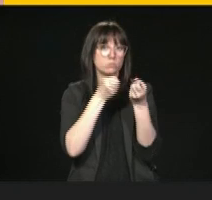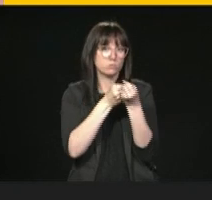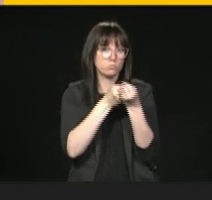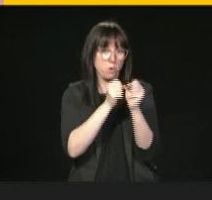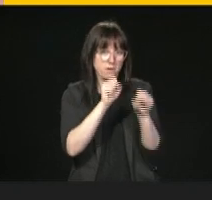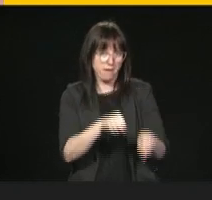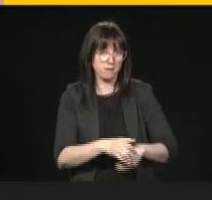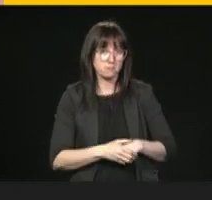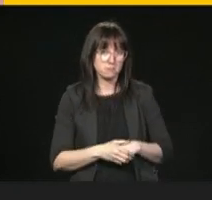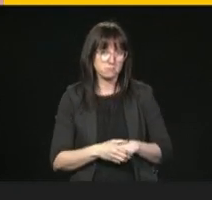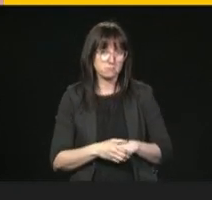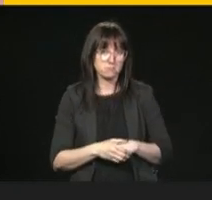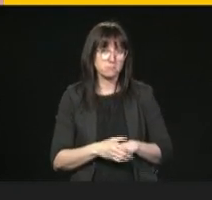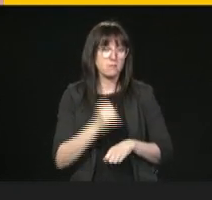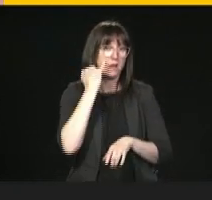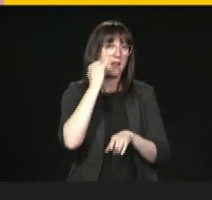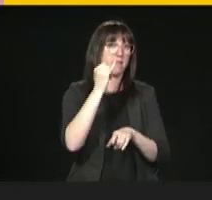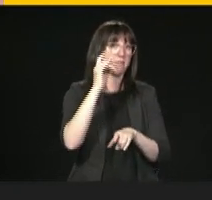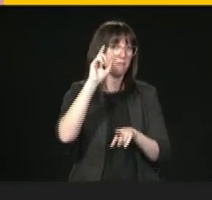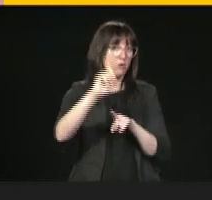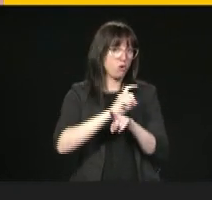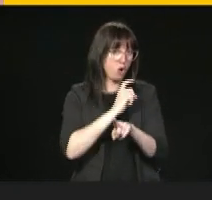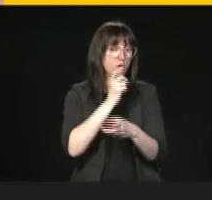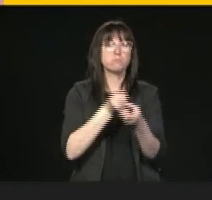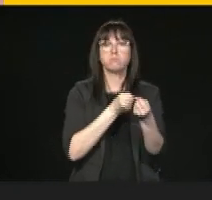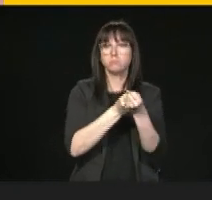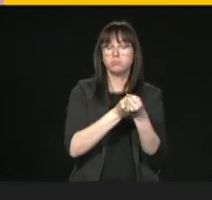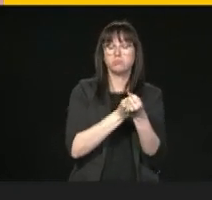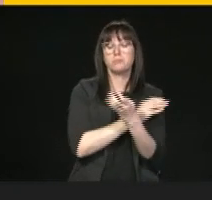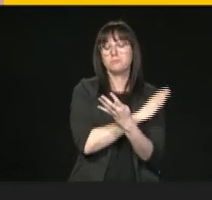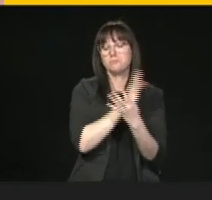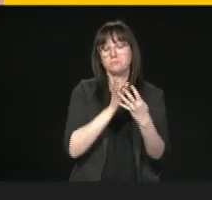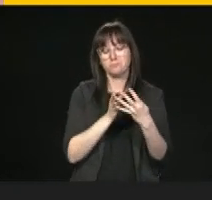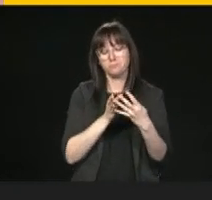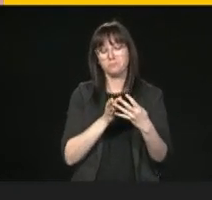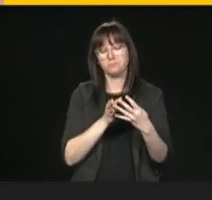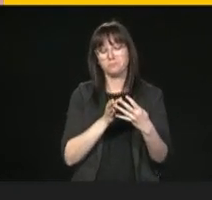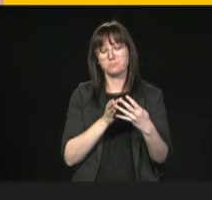entitled to. And third, some people who have